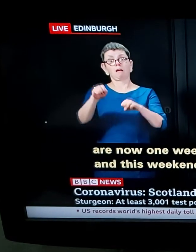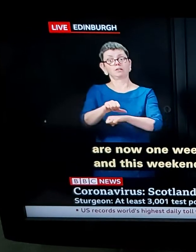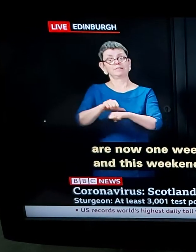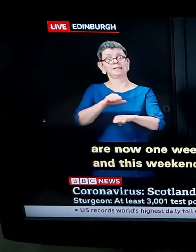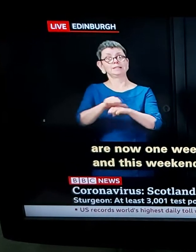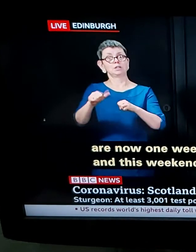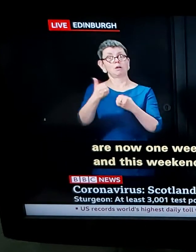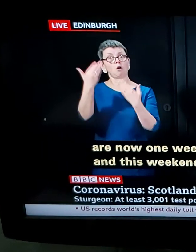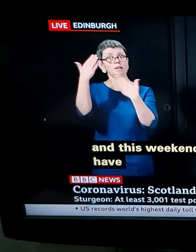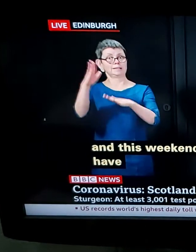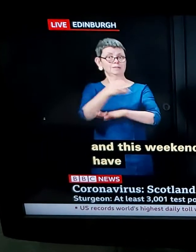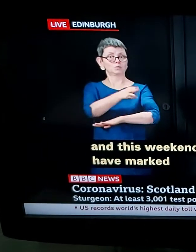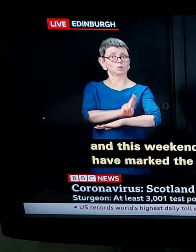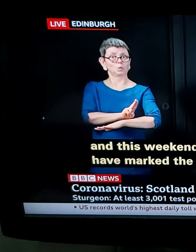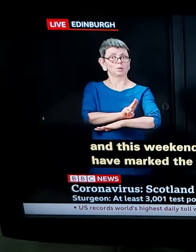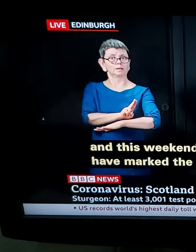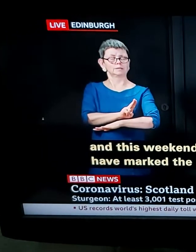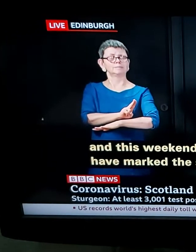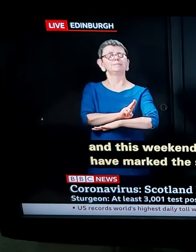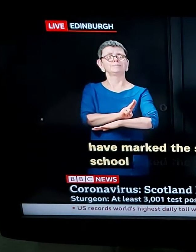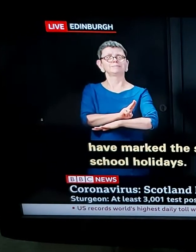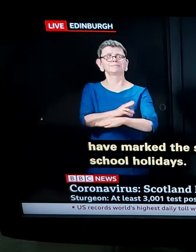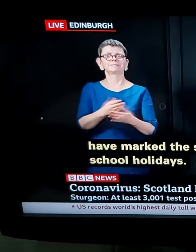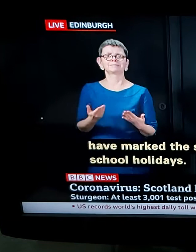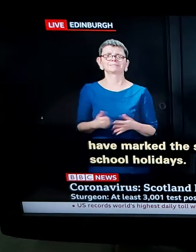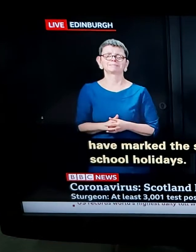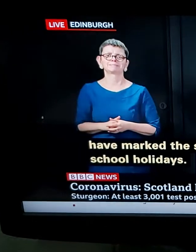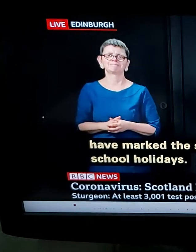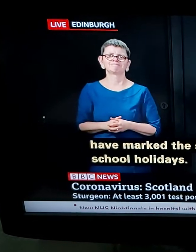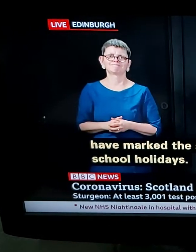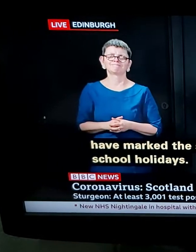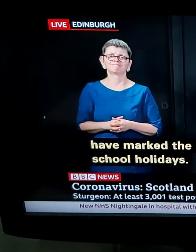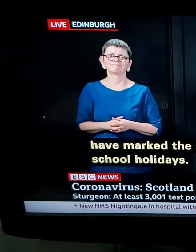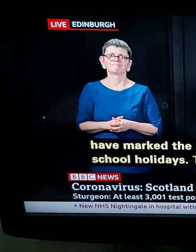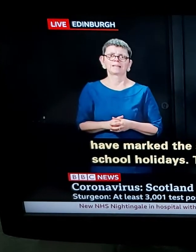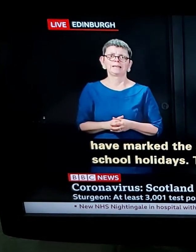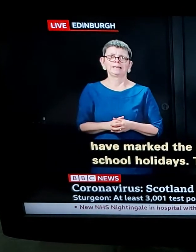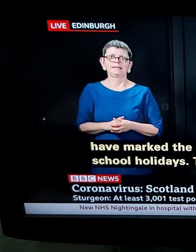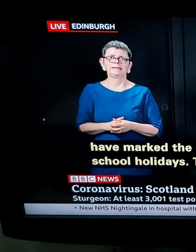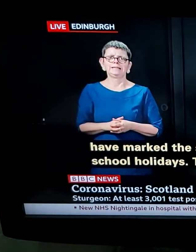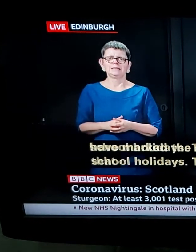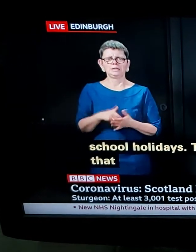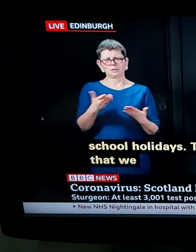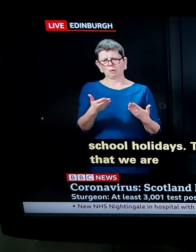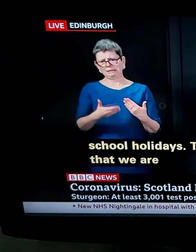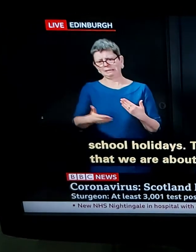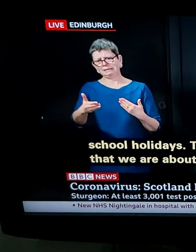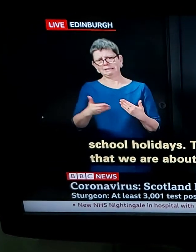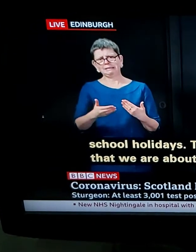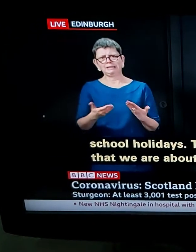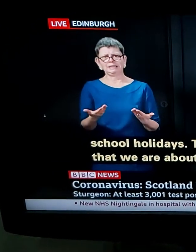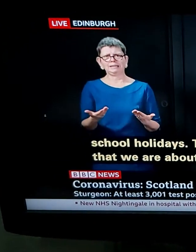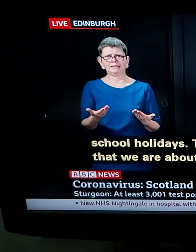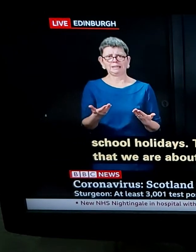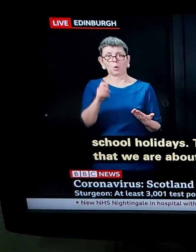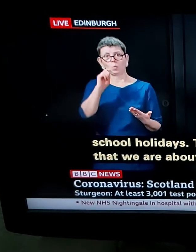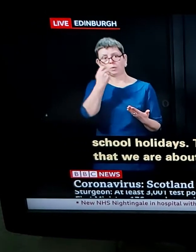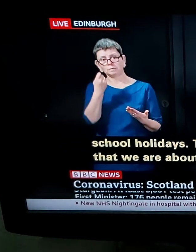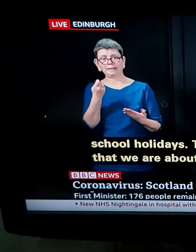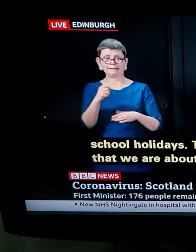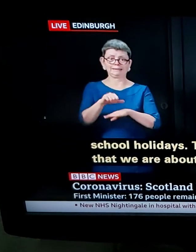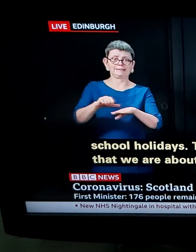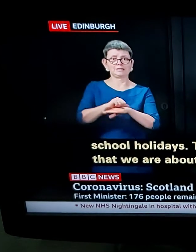the Easter school holidays. And there's no doubt that we are about to head into what, yes, would have been the spring holiday